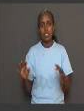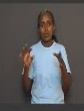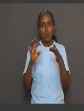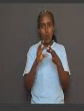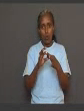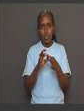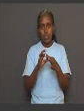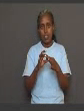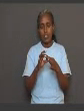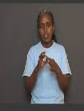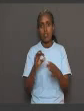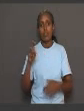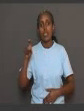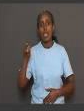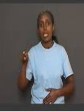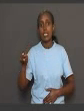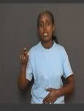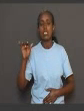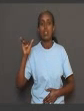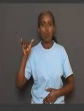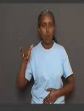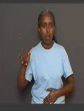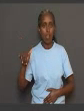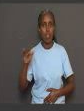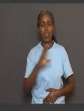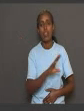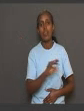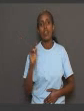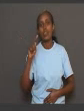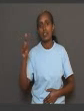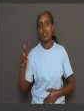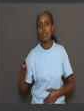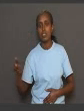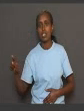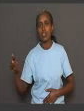coordinates are x, y, and z.